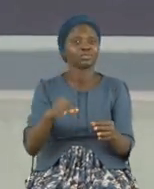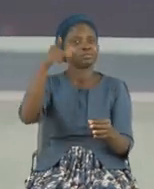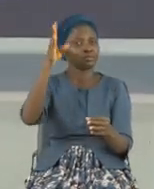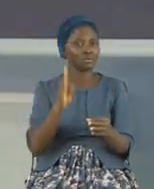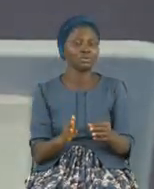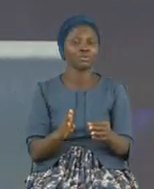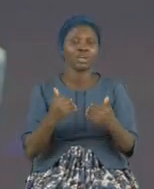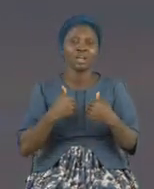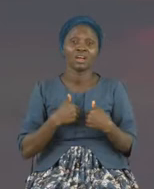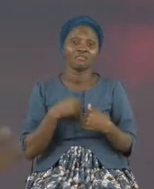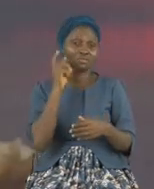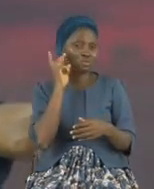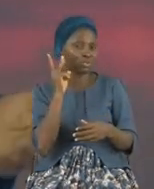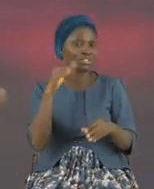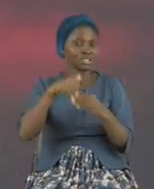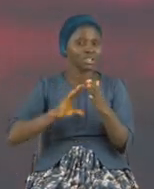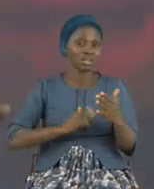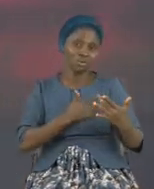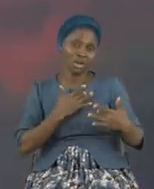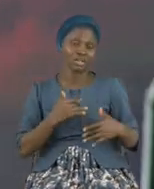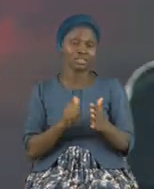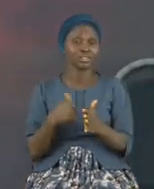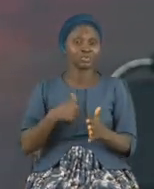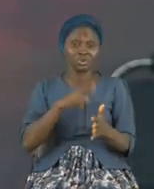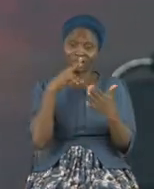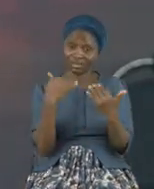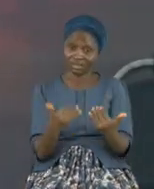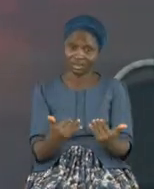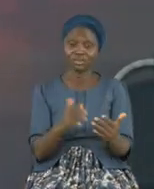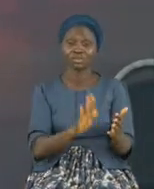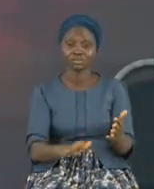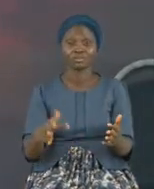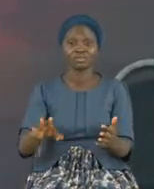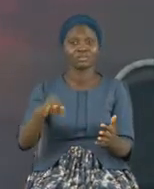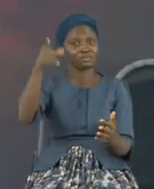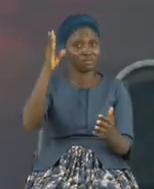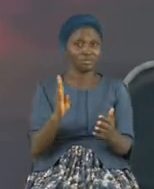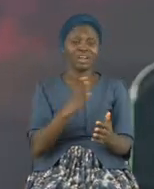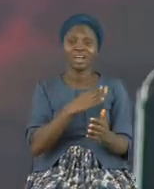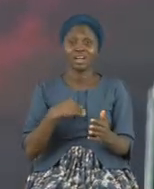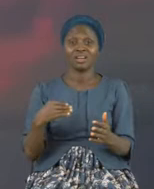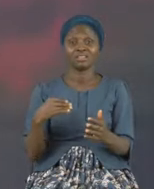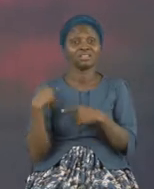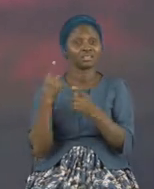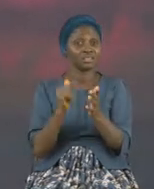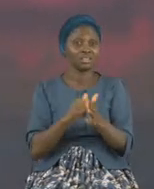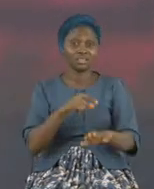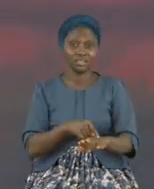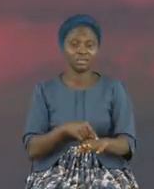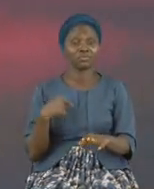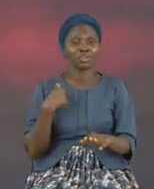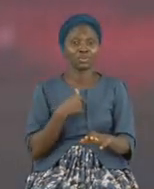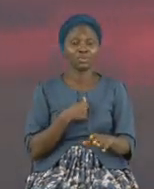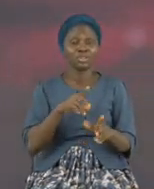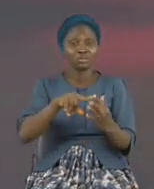our heart that we are now children of God. And from that time, we begin to take the